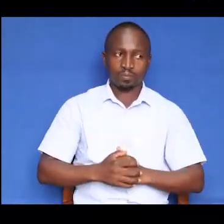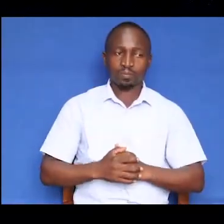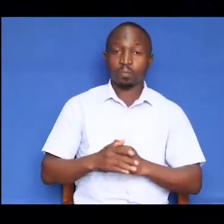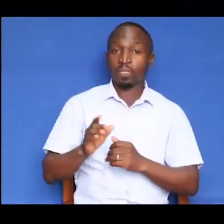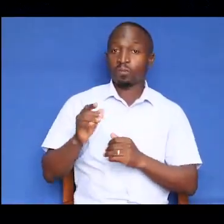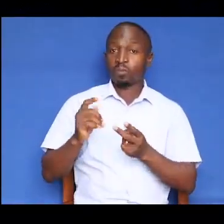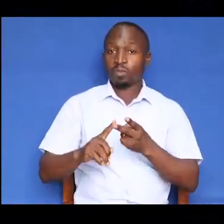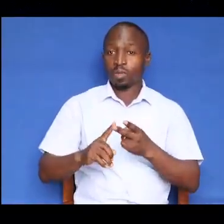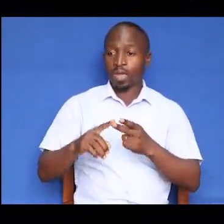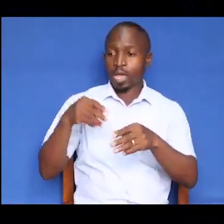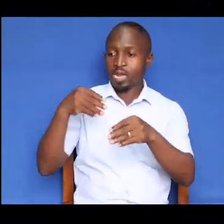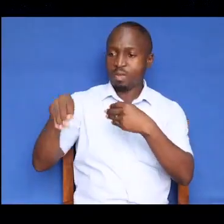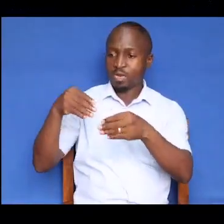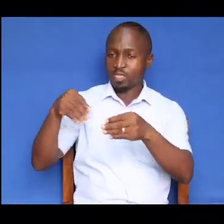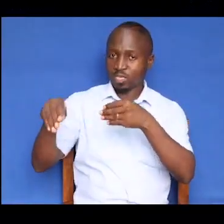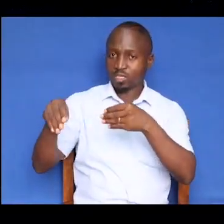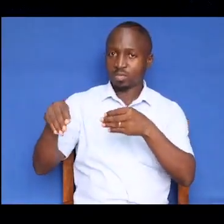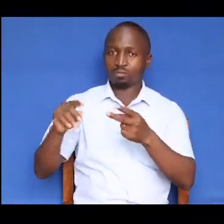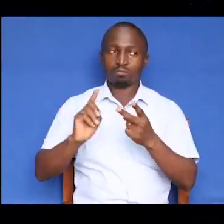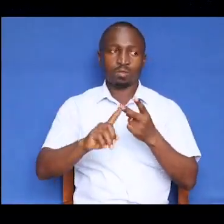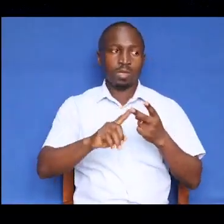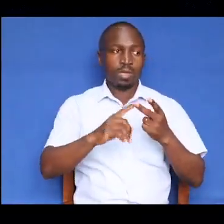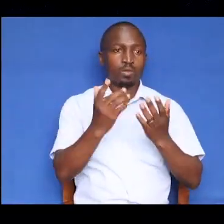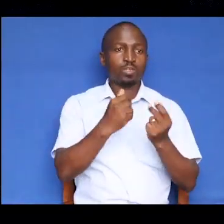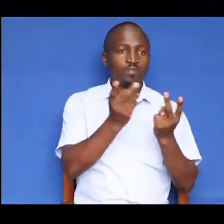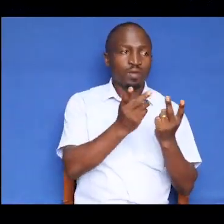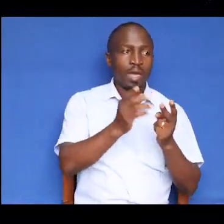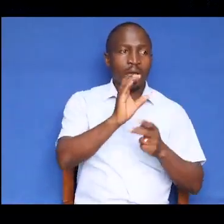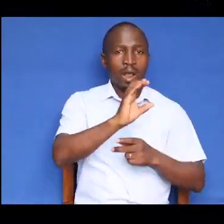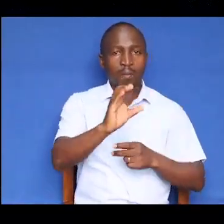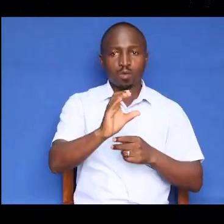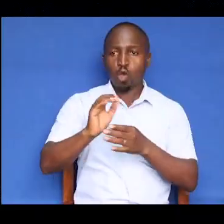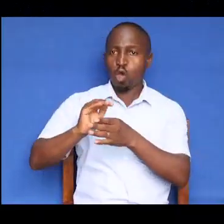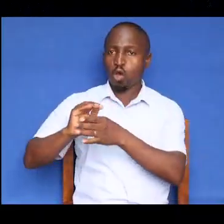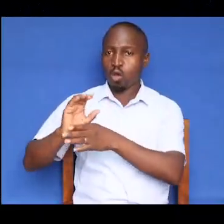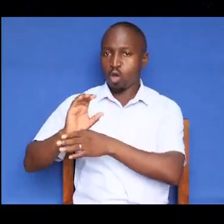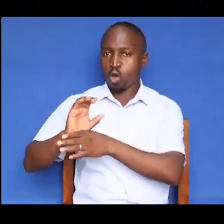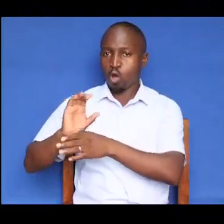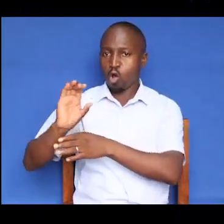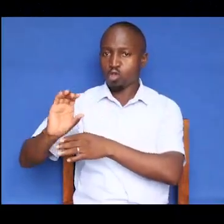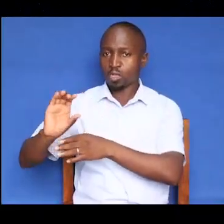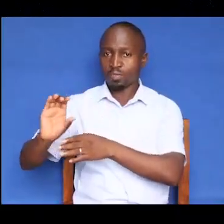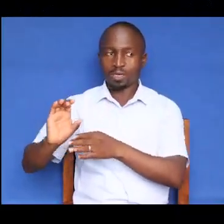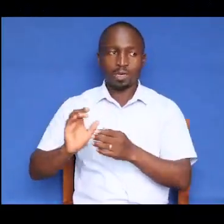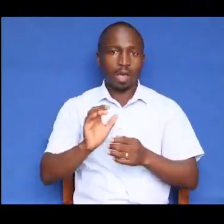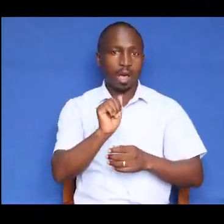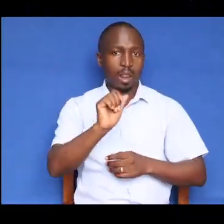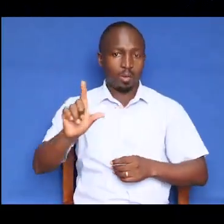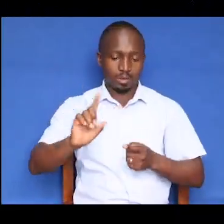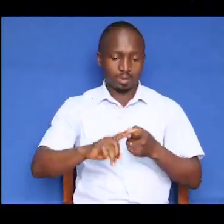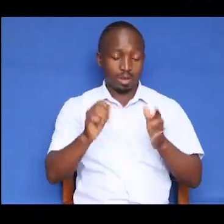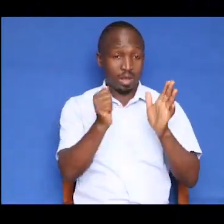Depreciation may be capital consumption allowance and capital consumption may be depreciation. But according to these questions, we have